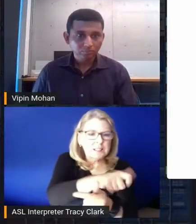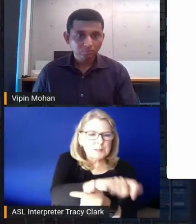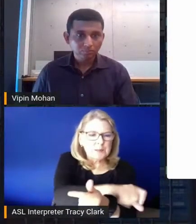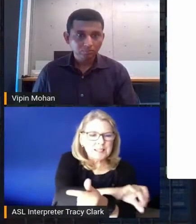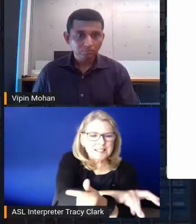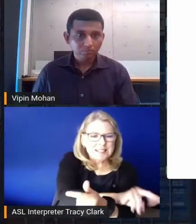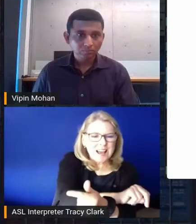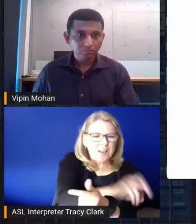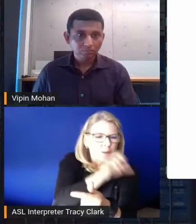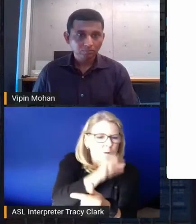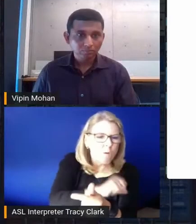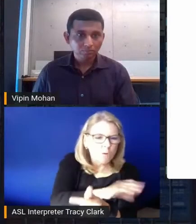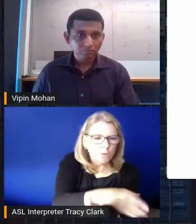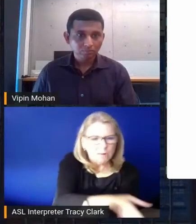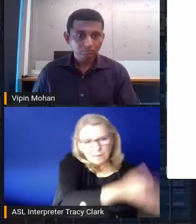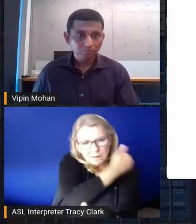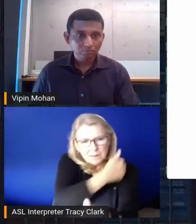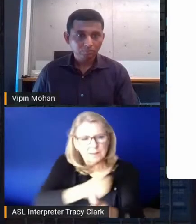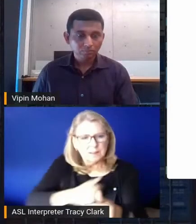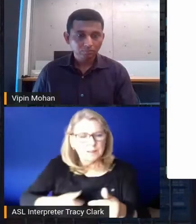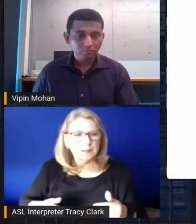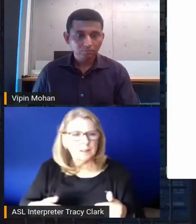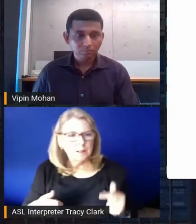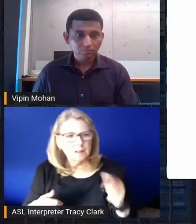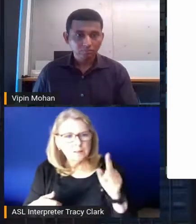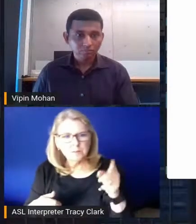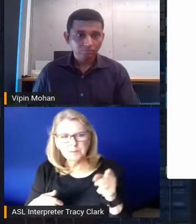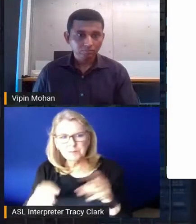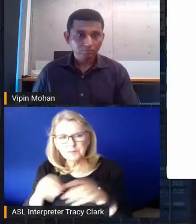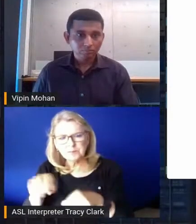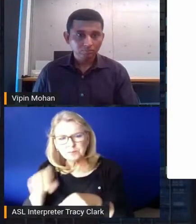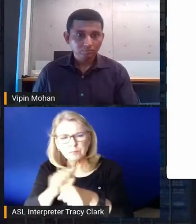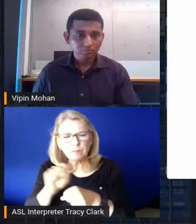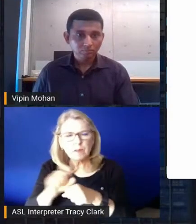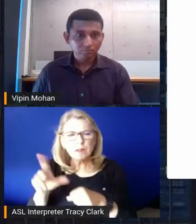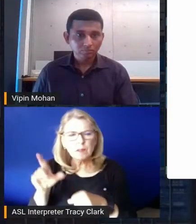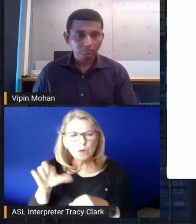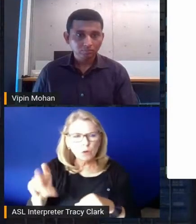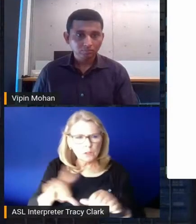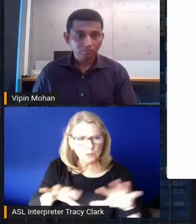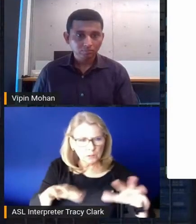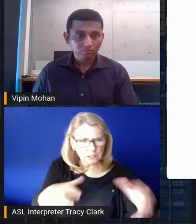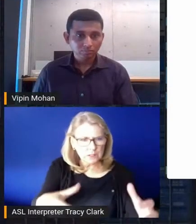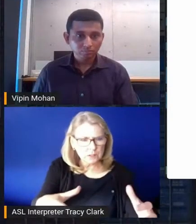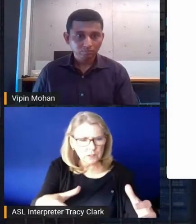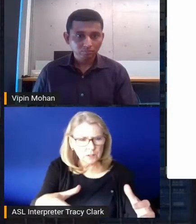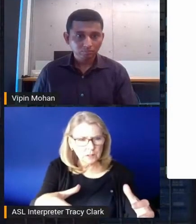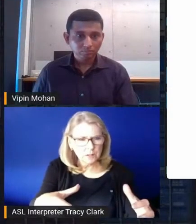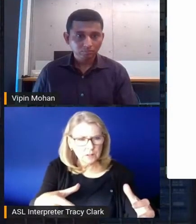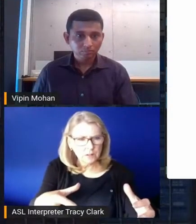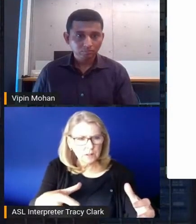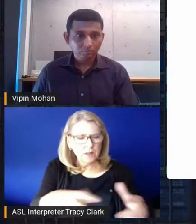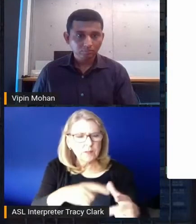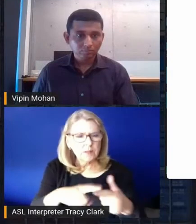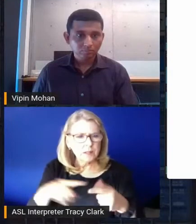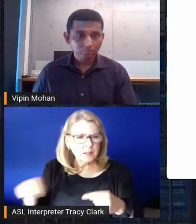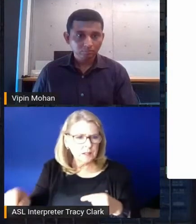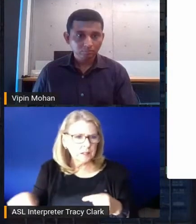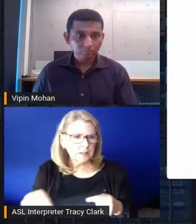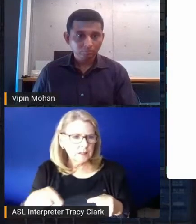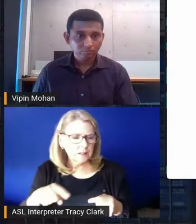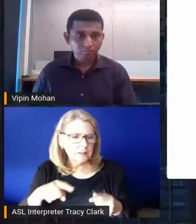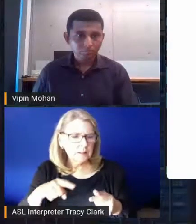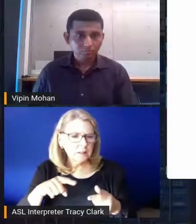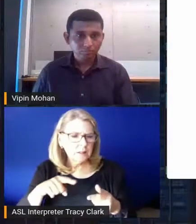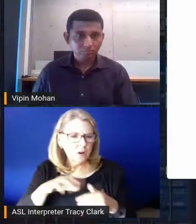the reconciling of the controllers over there on the workload cluster, and then gets rid of all those CRDs over